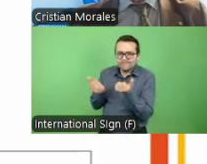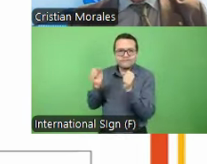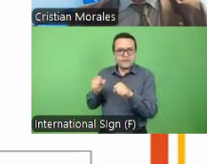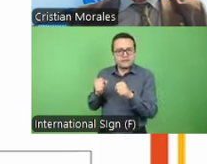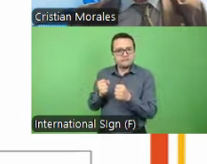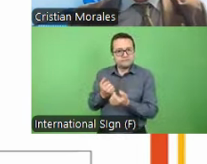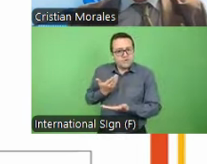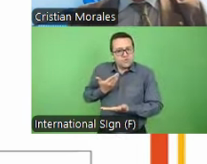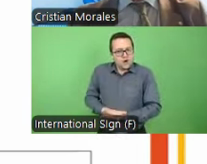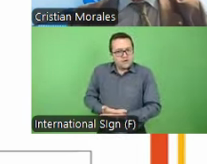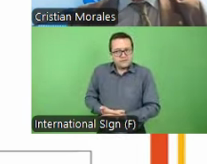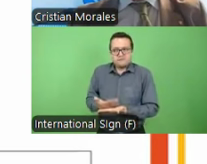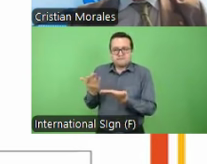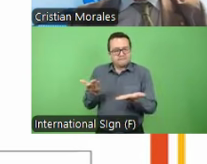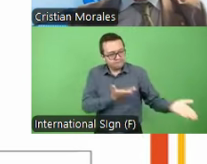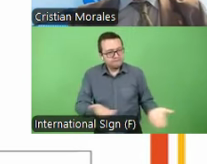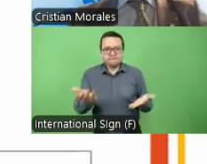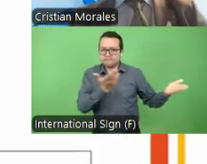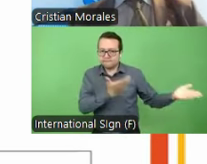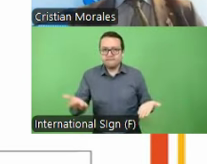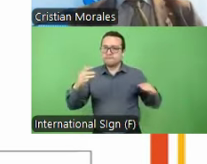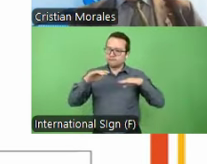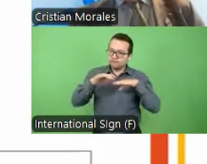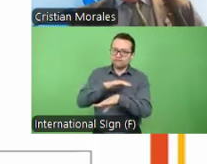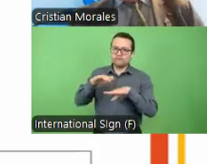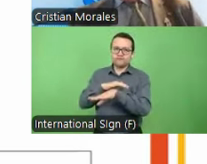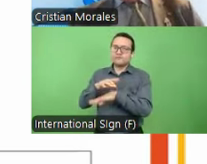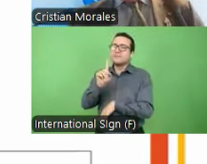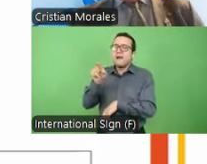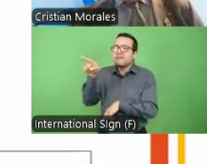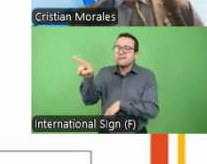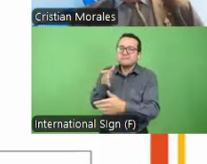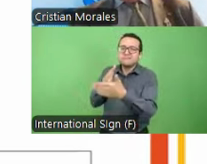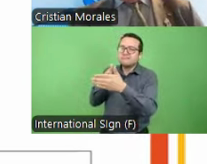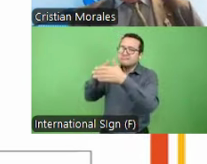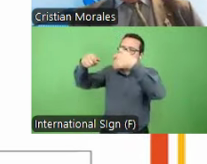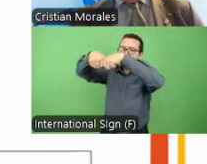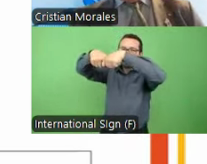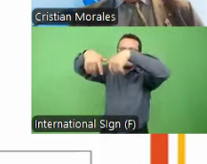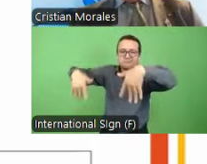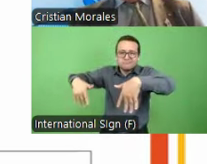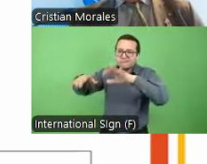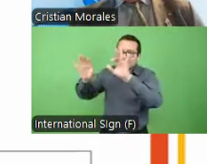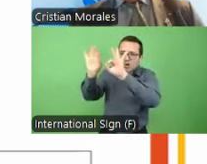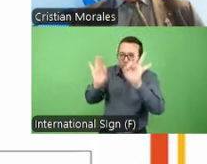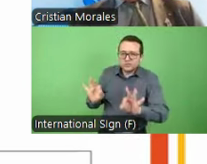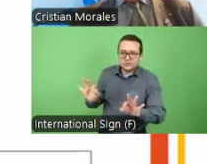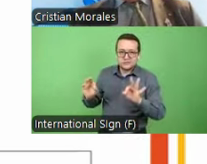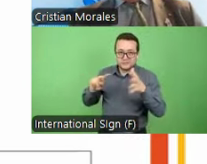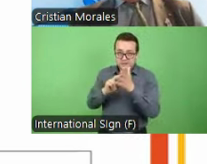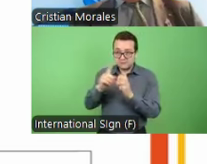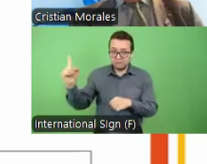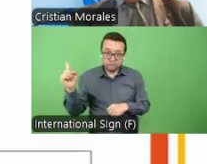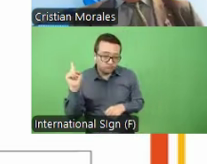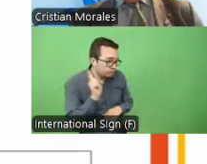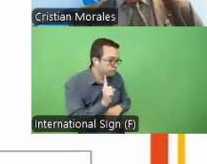salud. Y cuando at the me moment of refiero guaranteeing a access las and access to barreras health. organizacionales, ya no But nos talking about the referimos organizational solamente al barriers, primer and we're contacto, not sino a